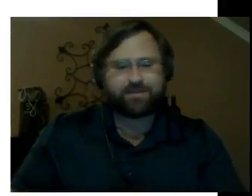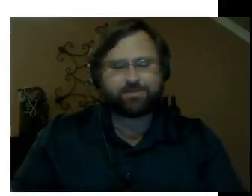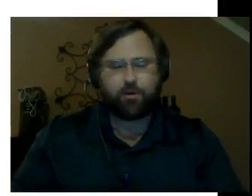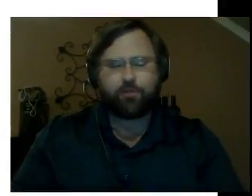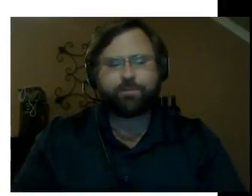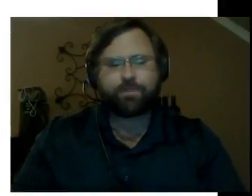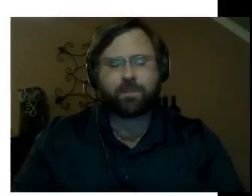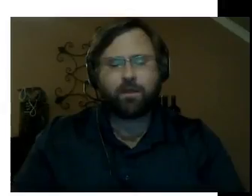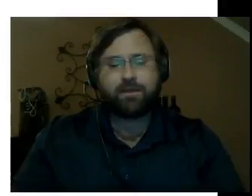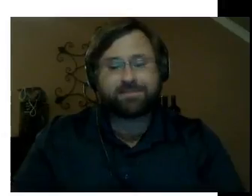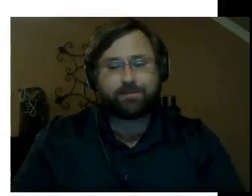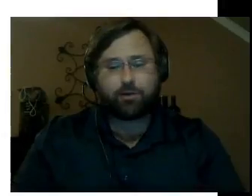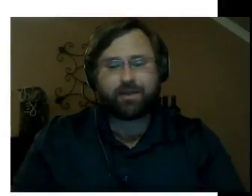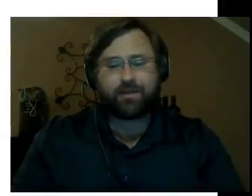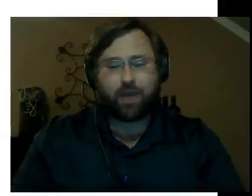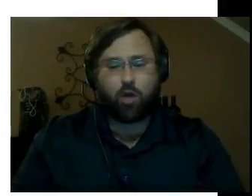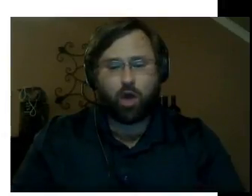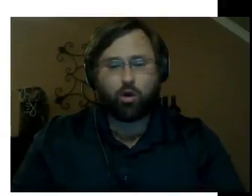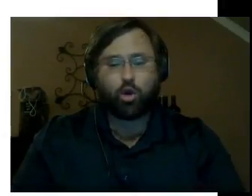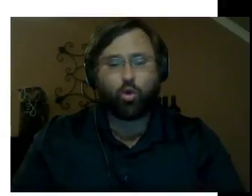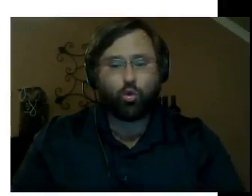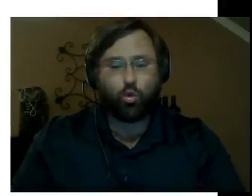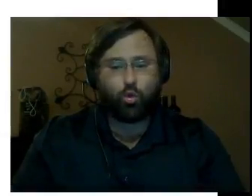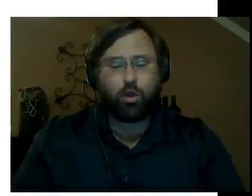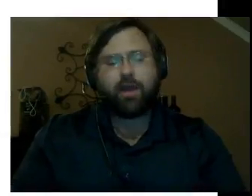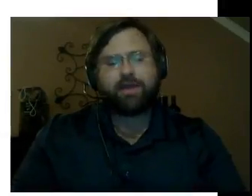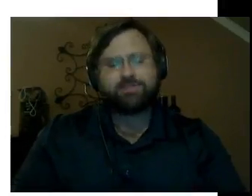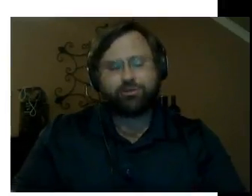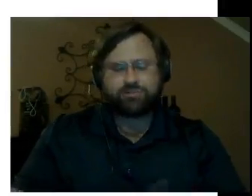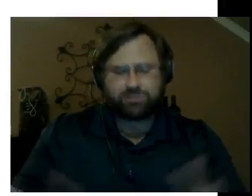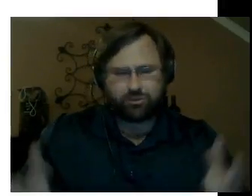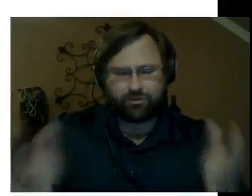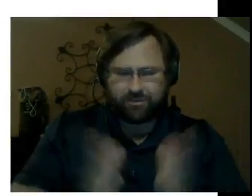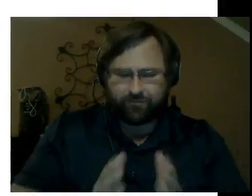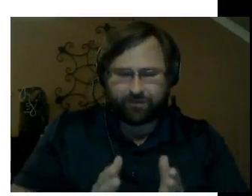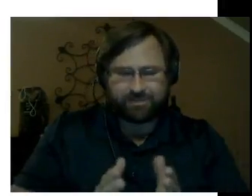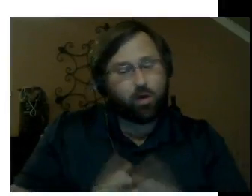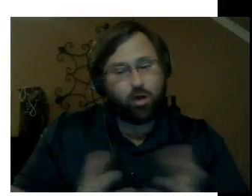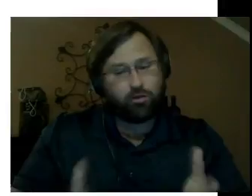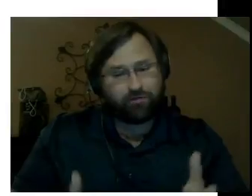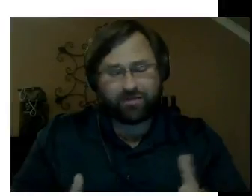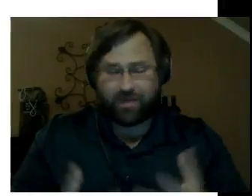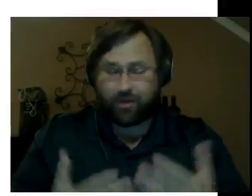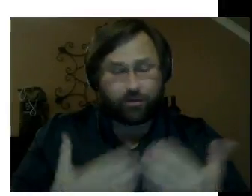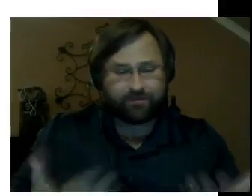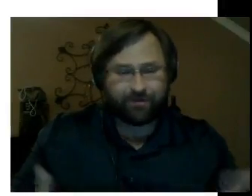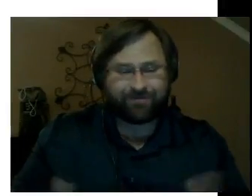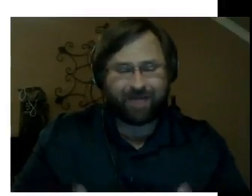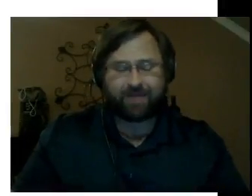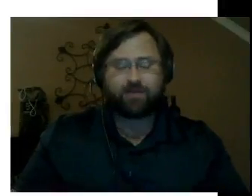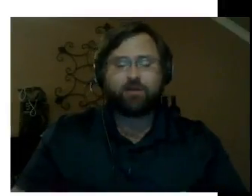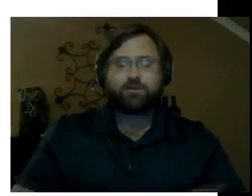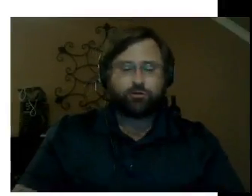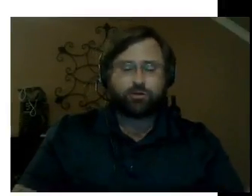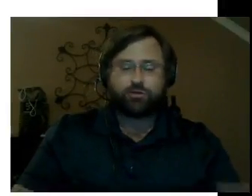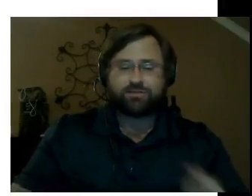that's very small. Similarly, the OO is used to show things that are very small, very thin, or even very